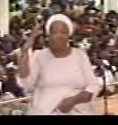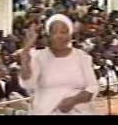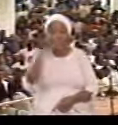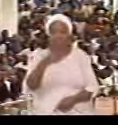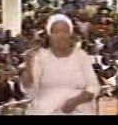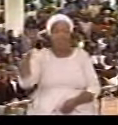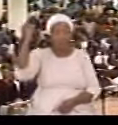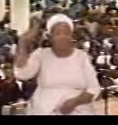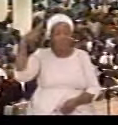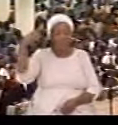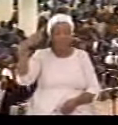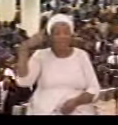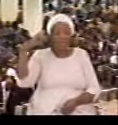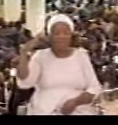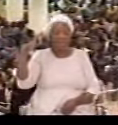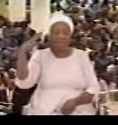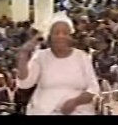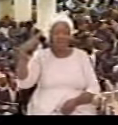grace,